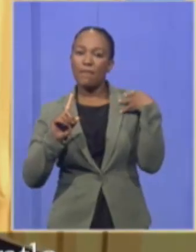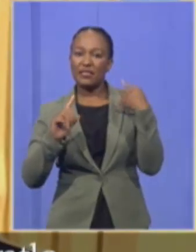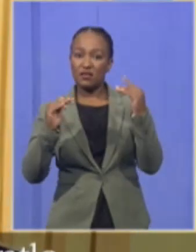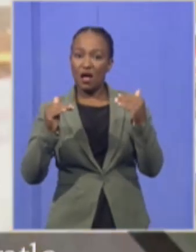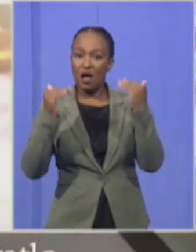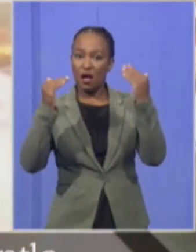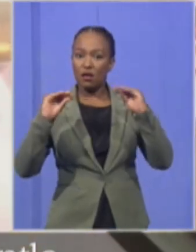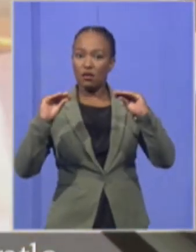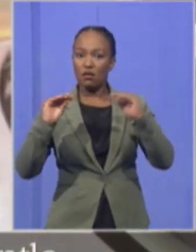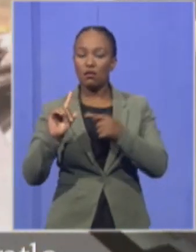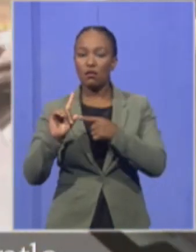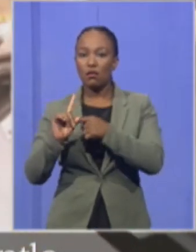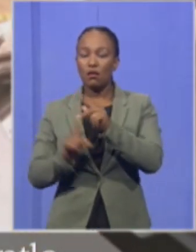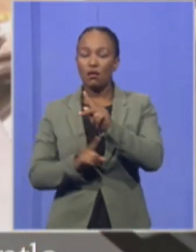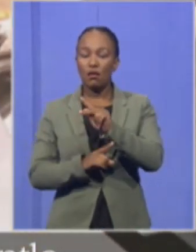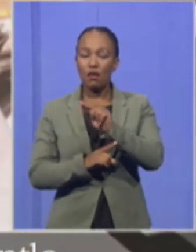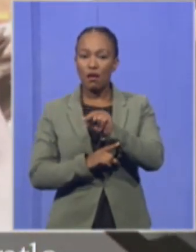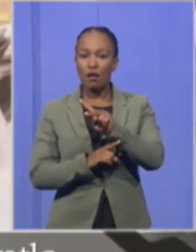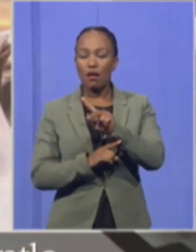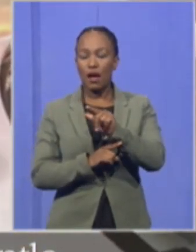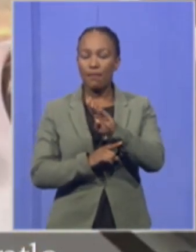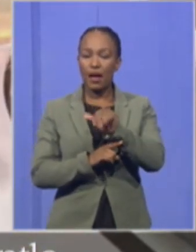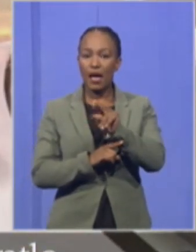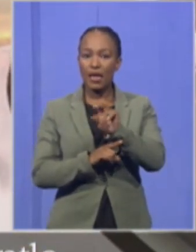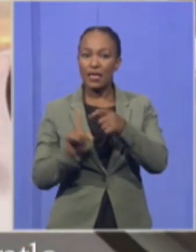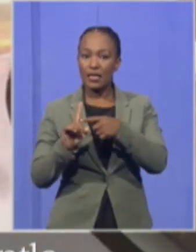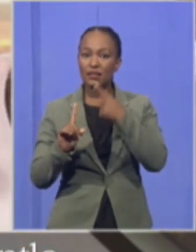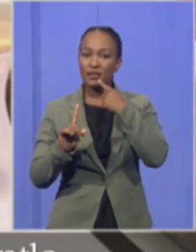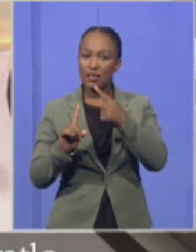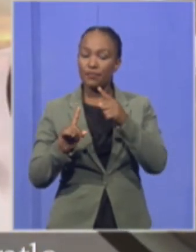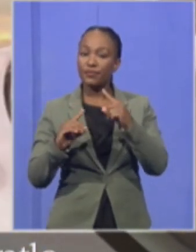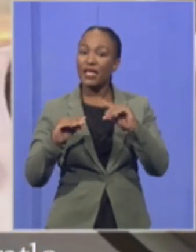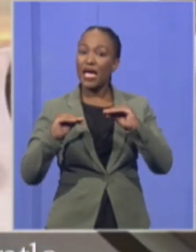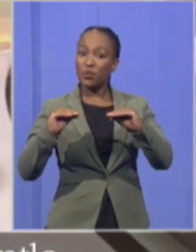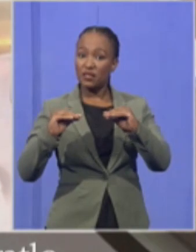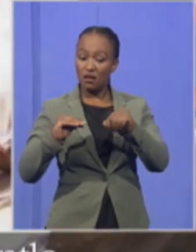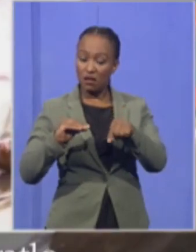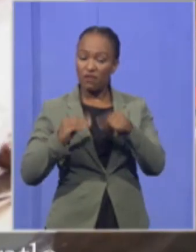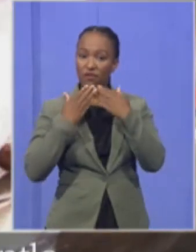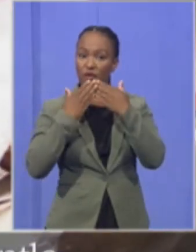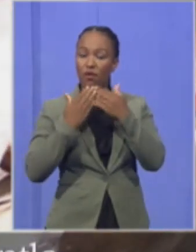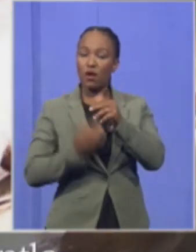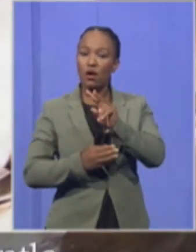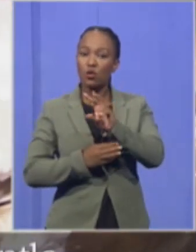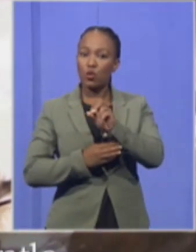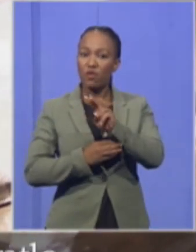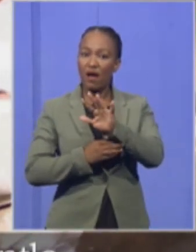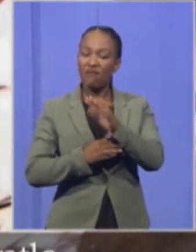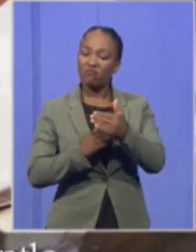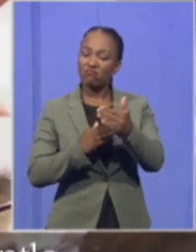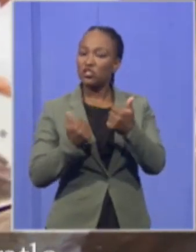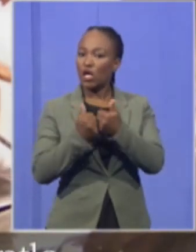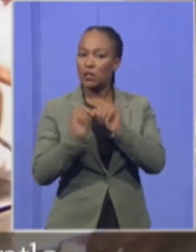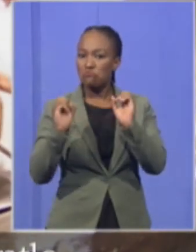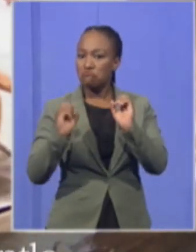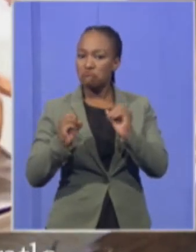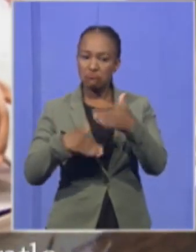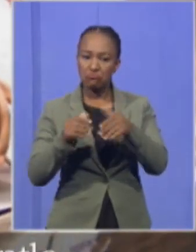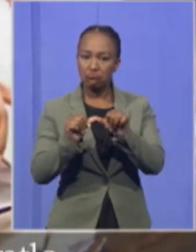Nobuhleng Kabane a re o tletse tsholofelo gore ngwaga wa dithuto wa 2025 o tla simolola ntle le dikgoreletsi.